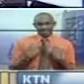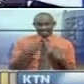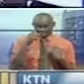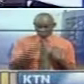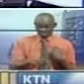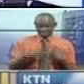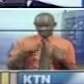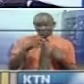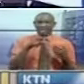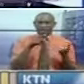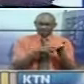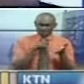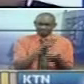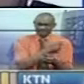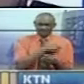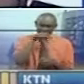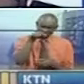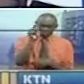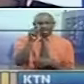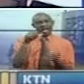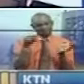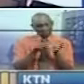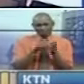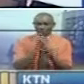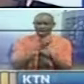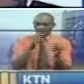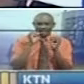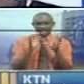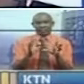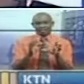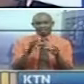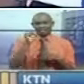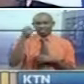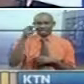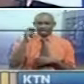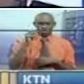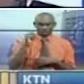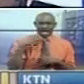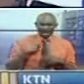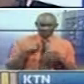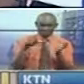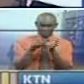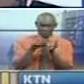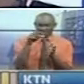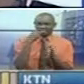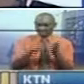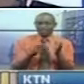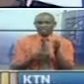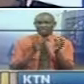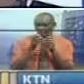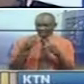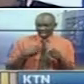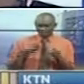is accusing the hospital of negligence. KTN's Sharon Momanya reports on the agony of families and the new